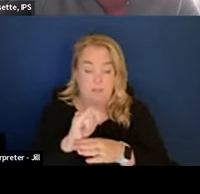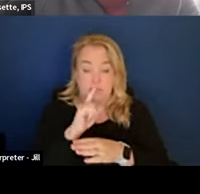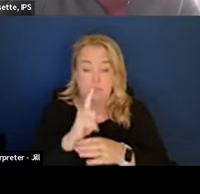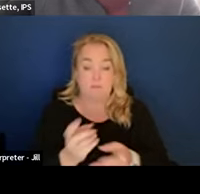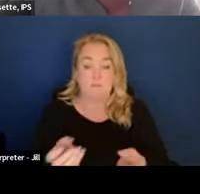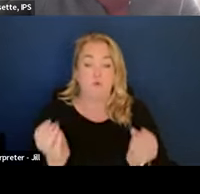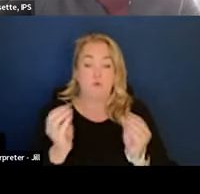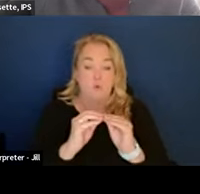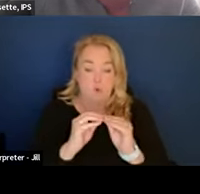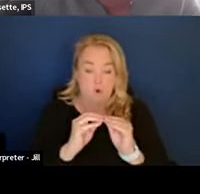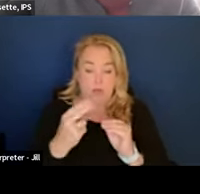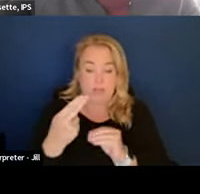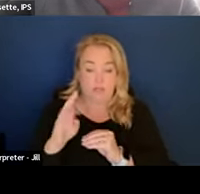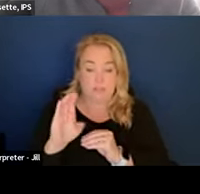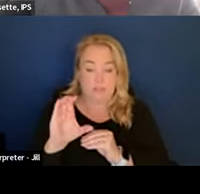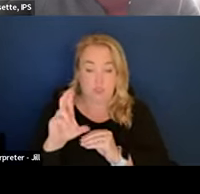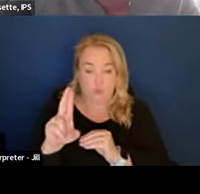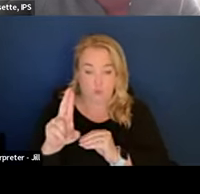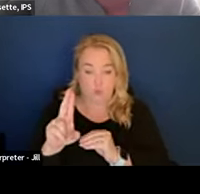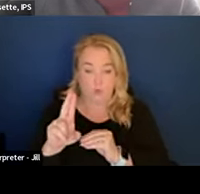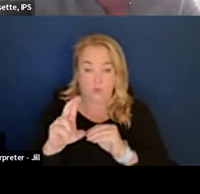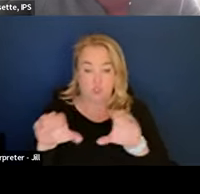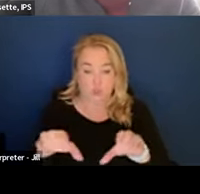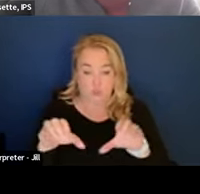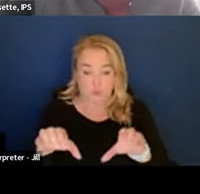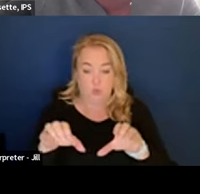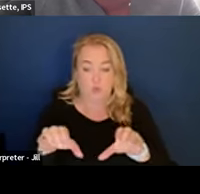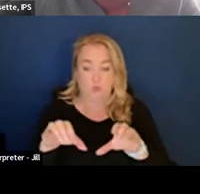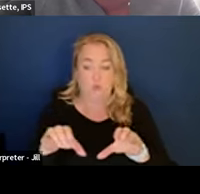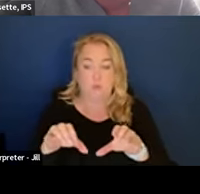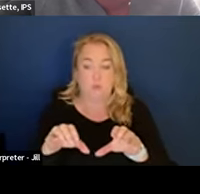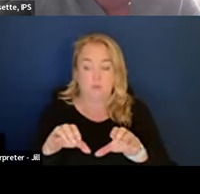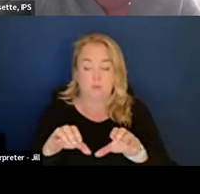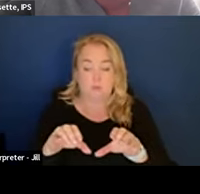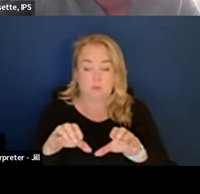more in HBCUs to do than, you know,